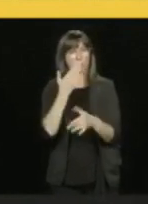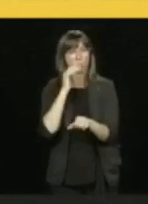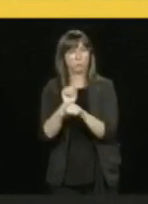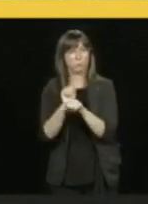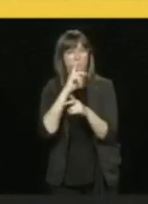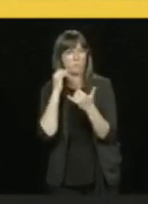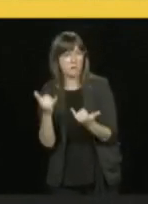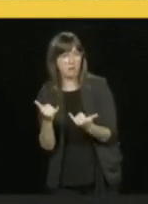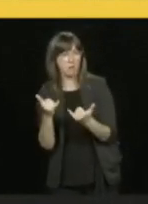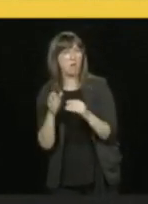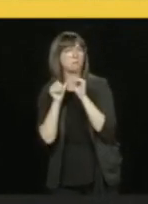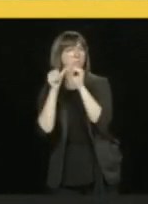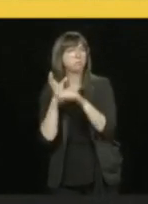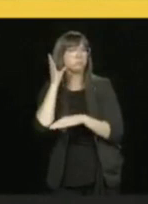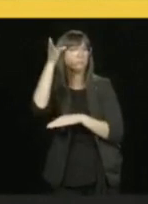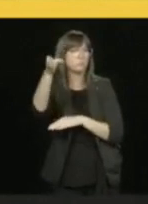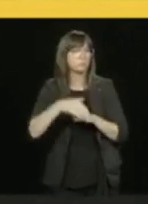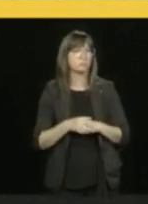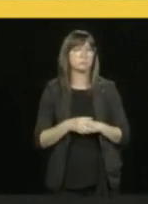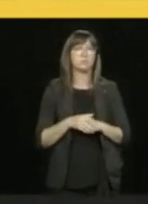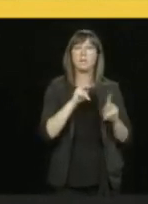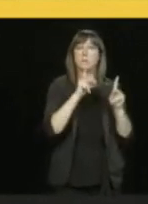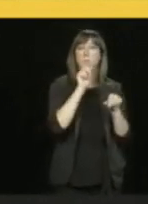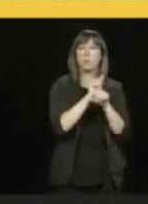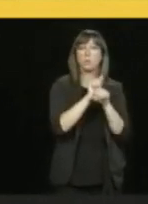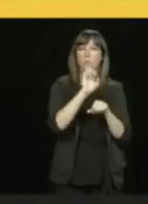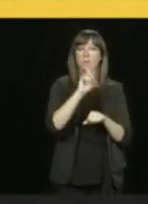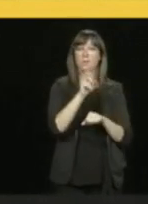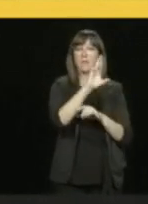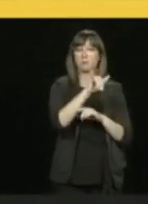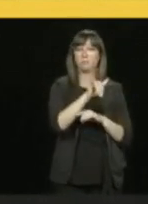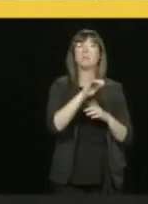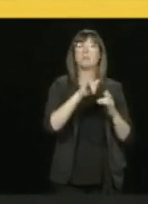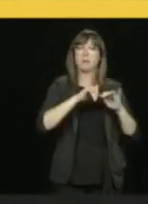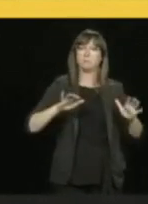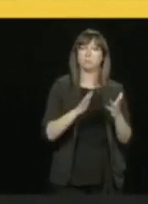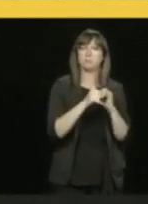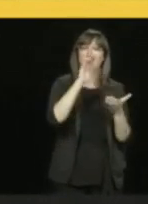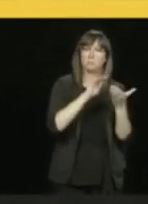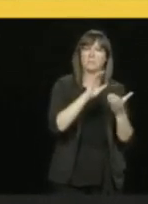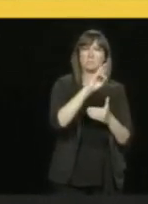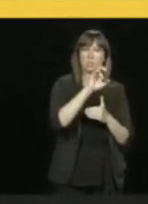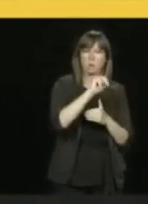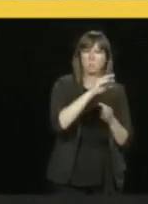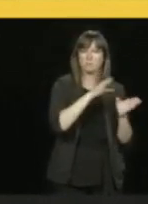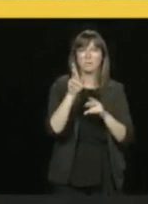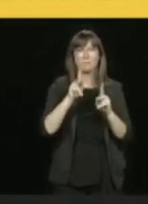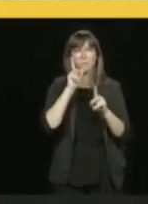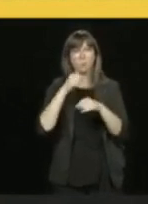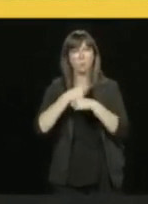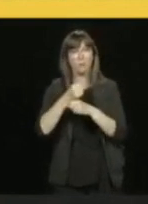for today and for tomorrow. Energy workers innovating to decarbonize, auto workers building zero-emission